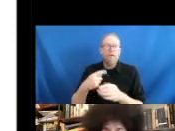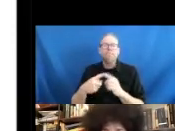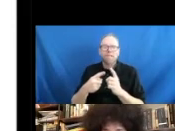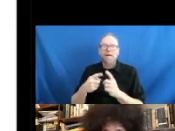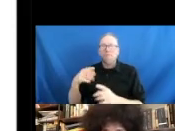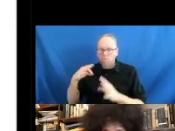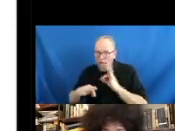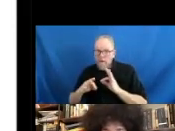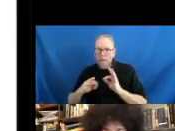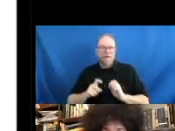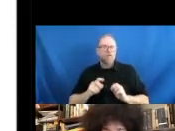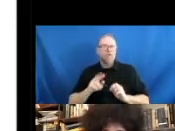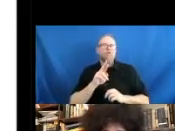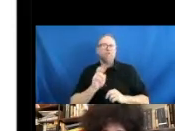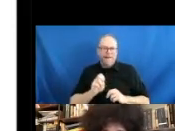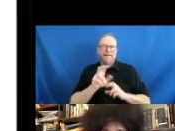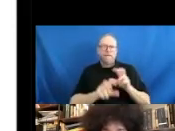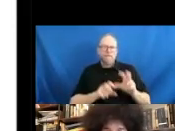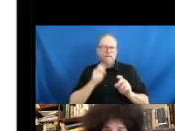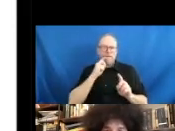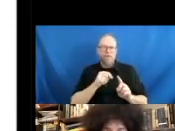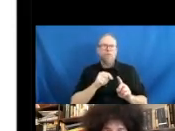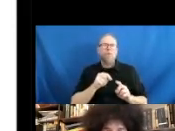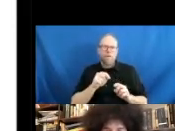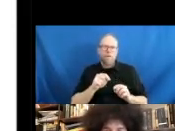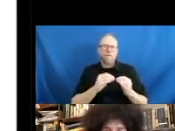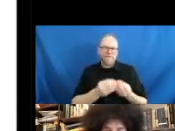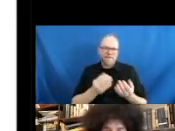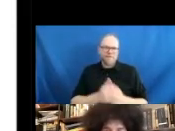in the organization's exempt purpose. So,